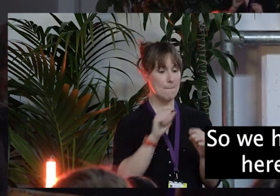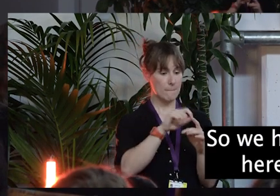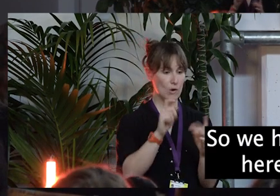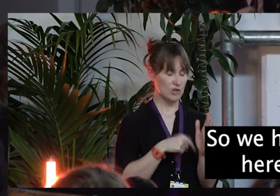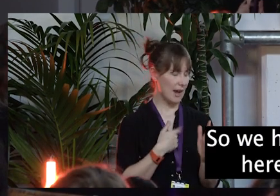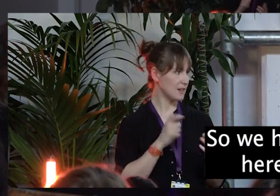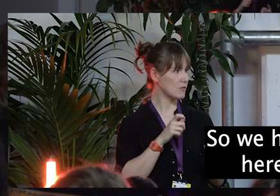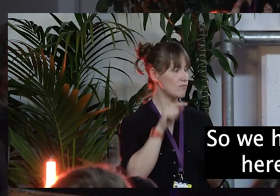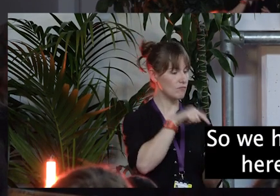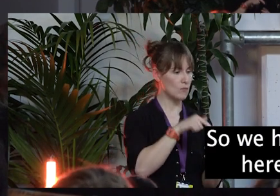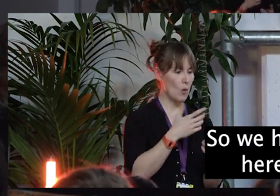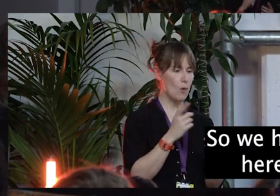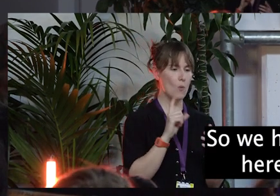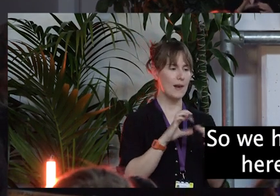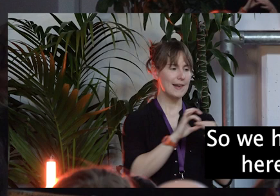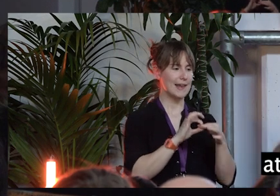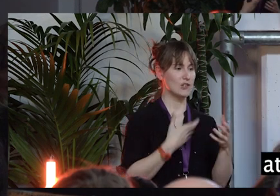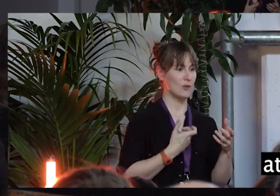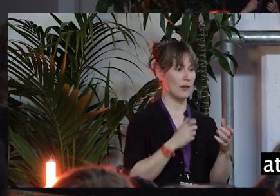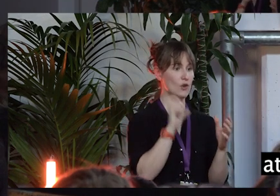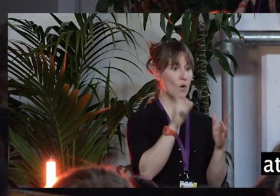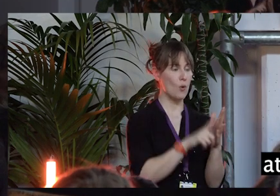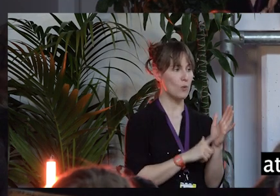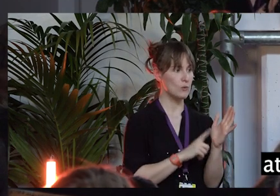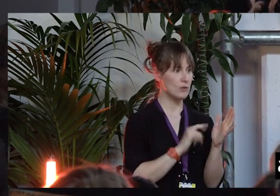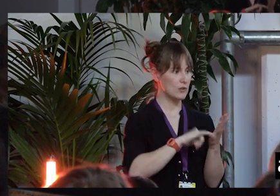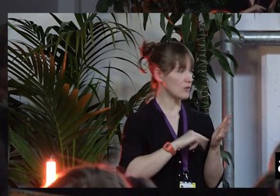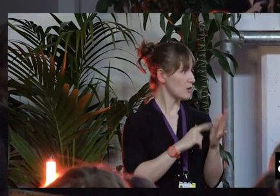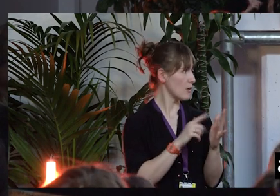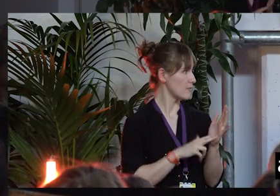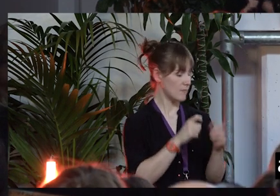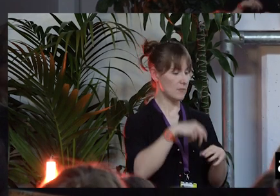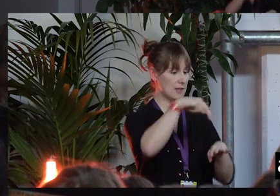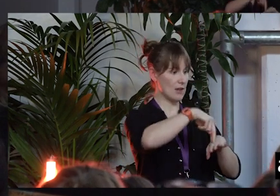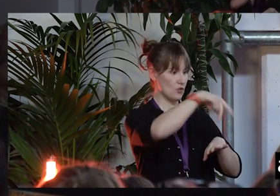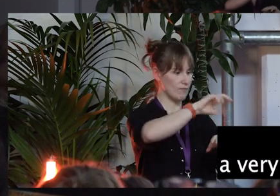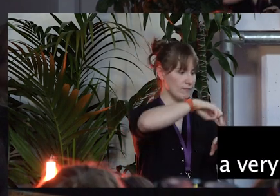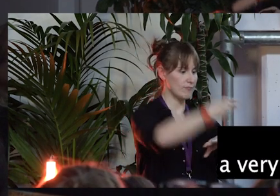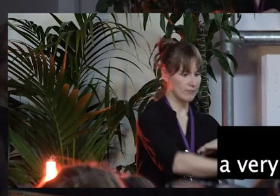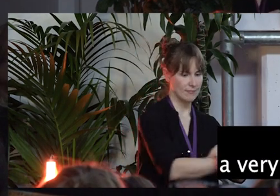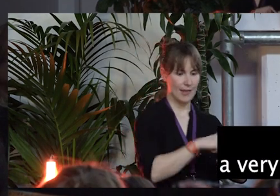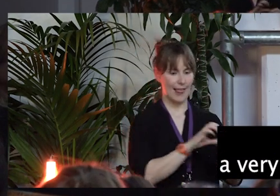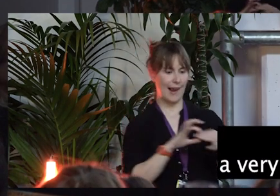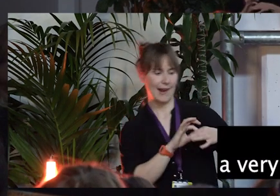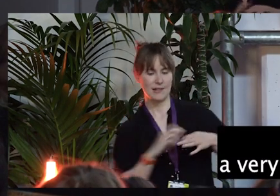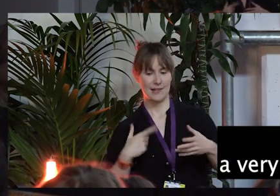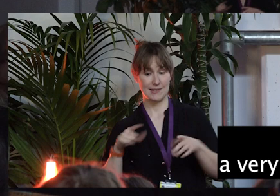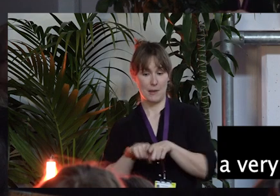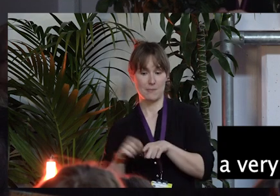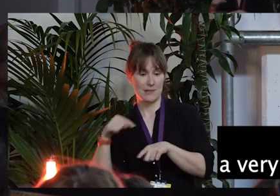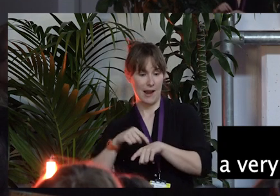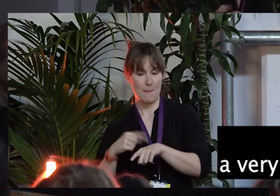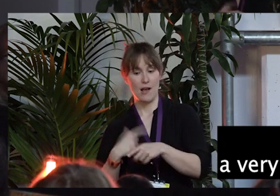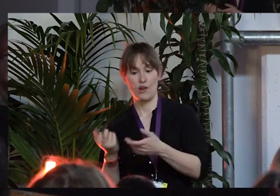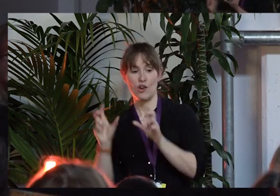Colston statue coming down here and being thrown in the river at the same time as lockdown and us at home gardening. And I definitely became a very keen